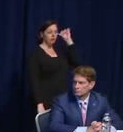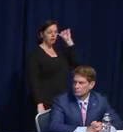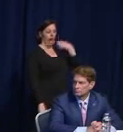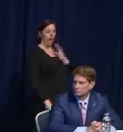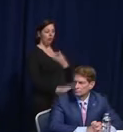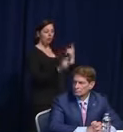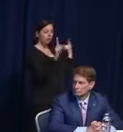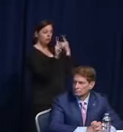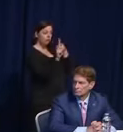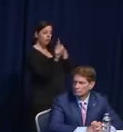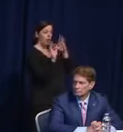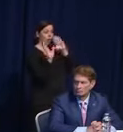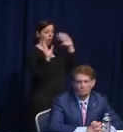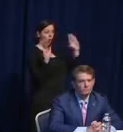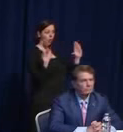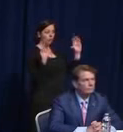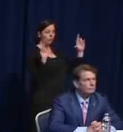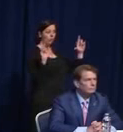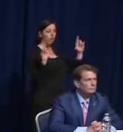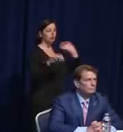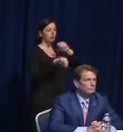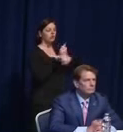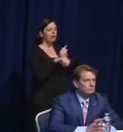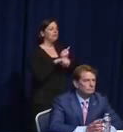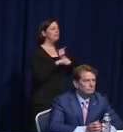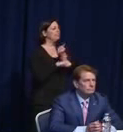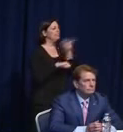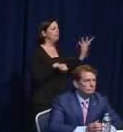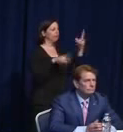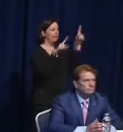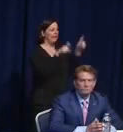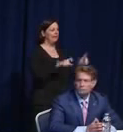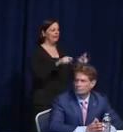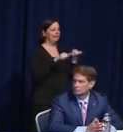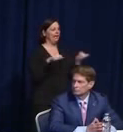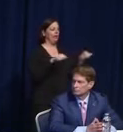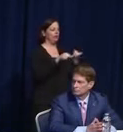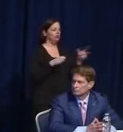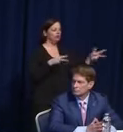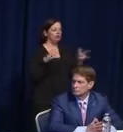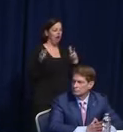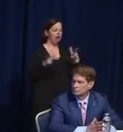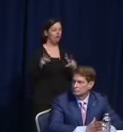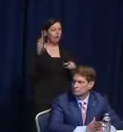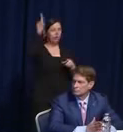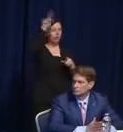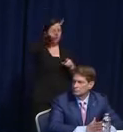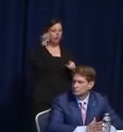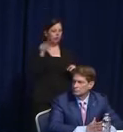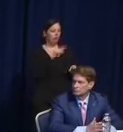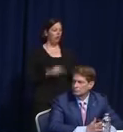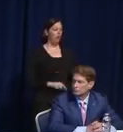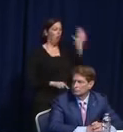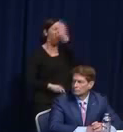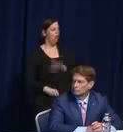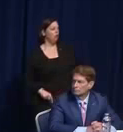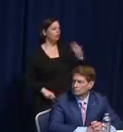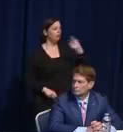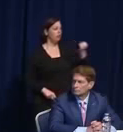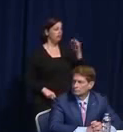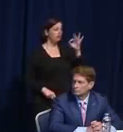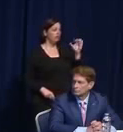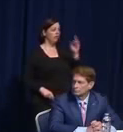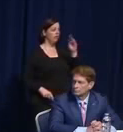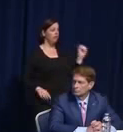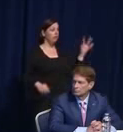as we've said all along, to have multiple drive-through testing sites up and down the state. Whether or not FEMA will be